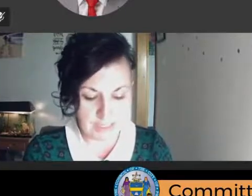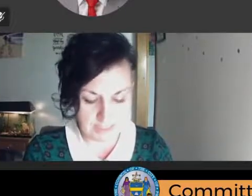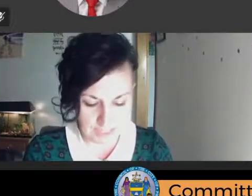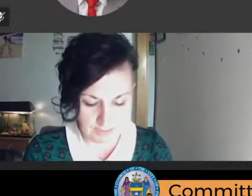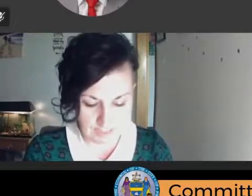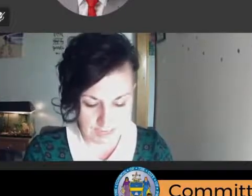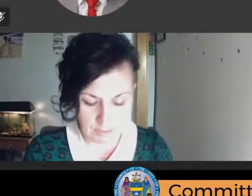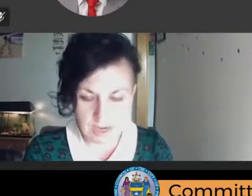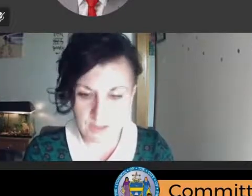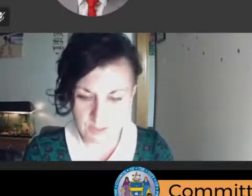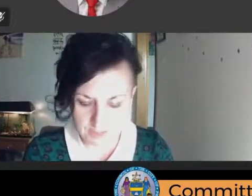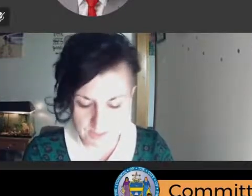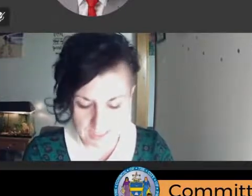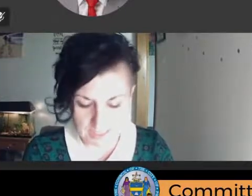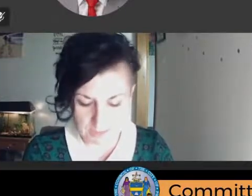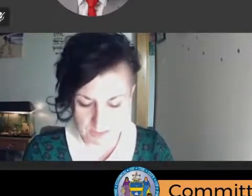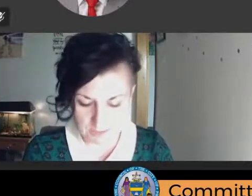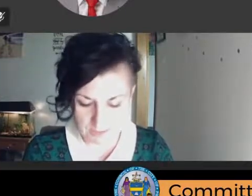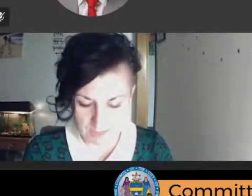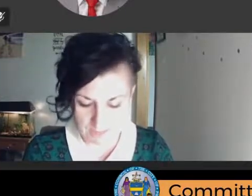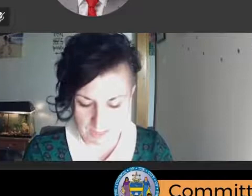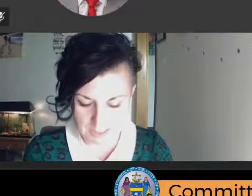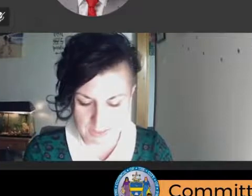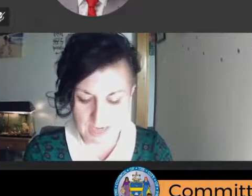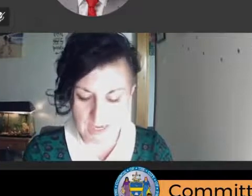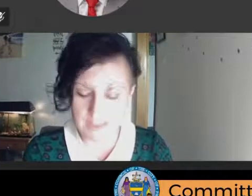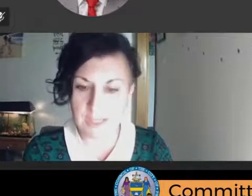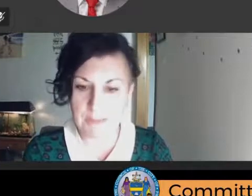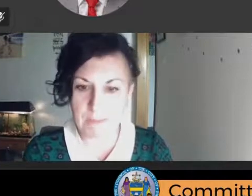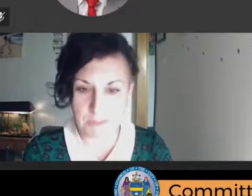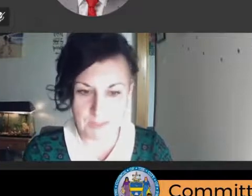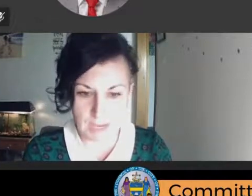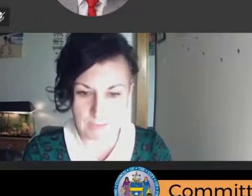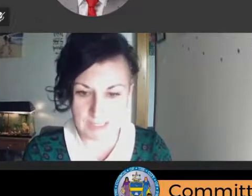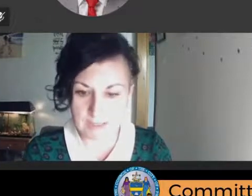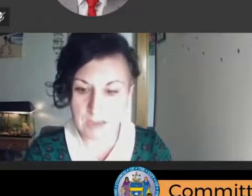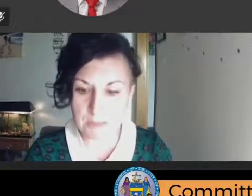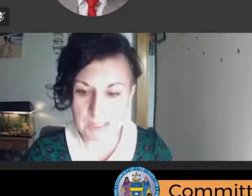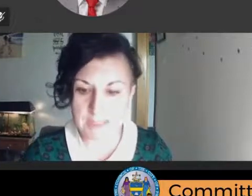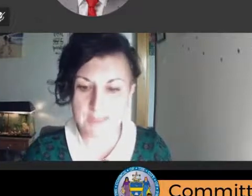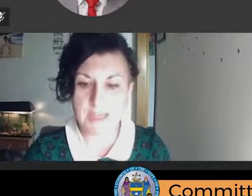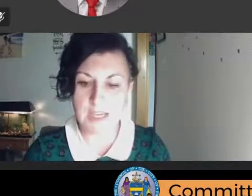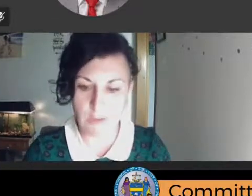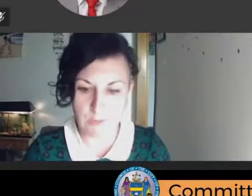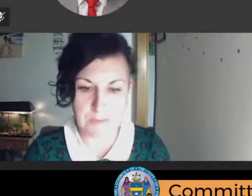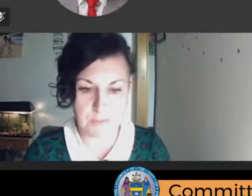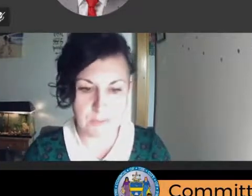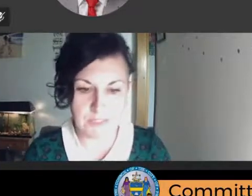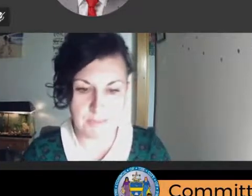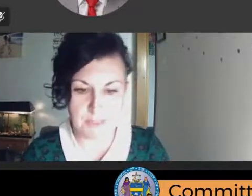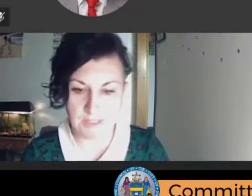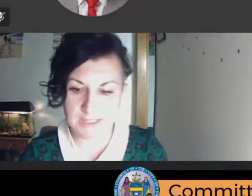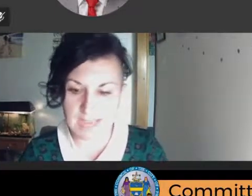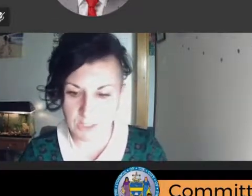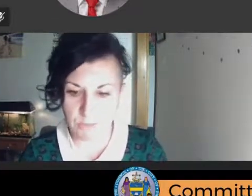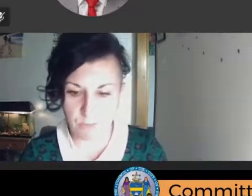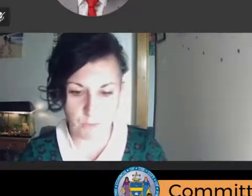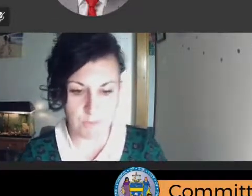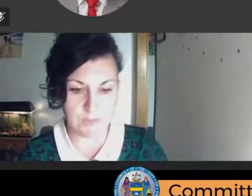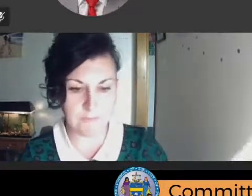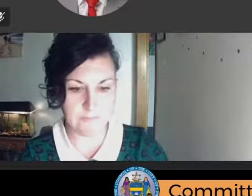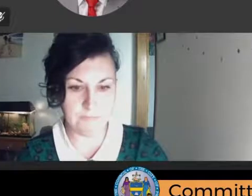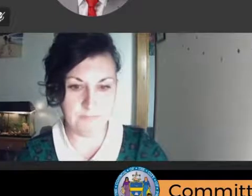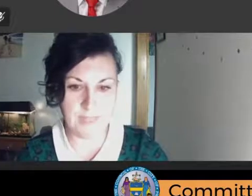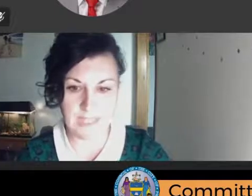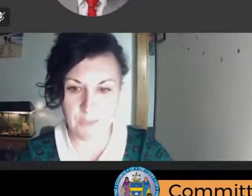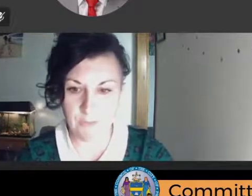citizens is carried out. There is a saying among self-advocates, nothing about me without me. Please include people with disabilities as you move